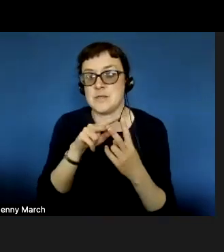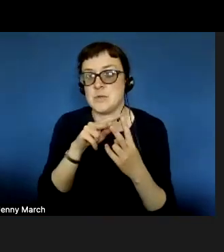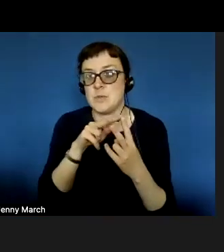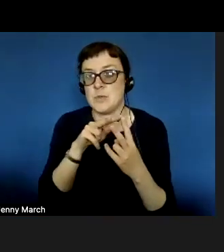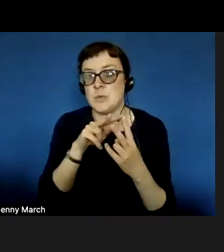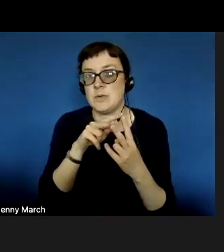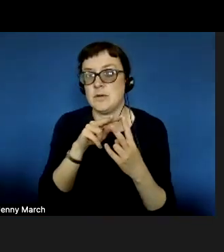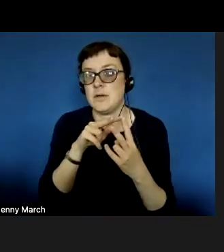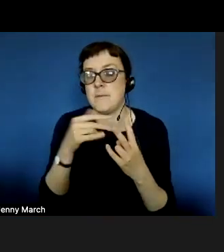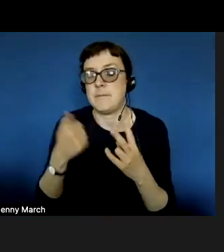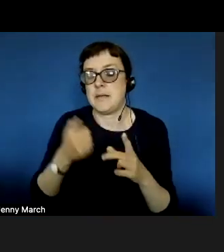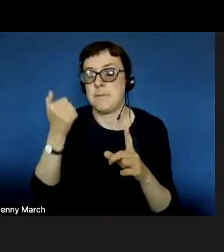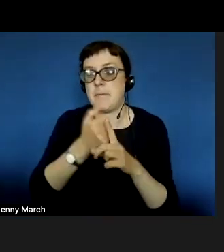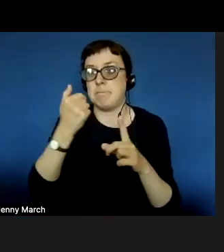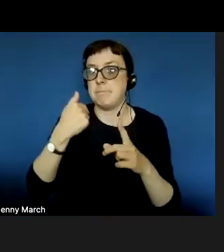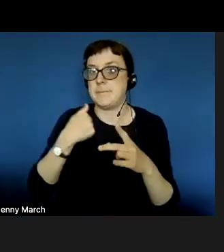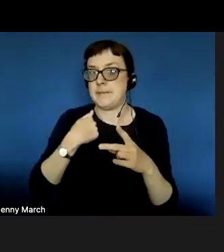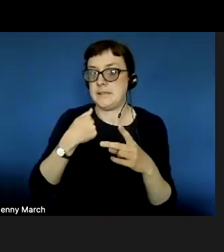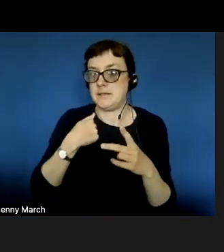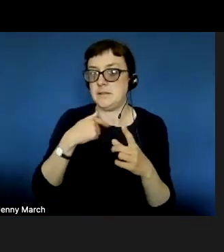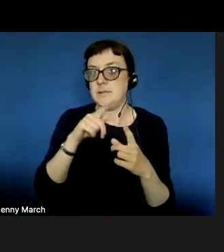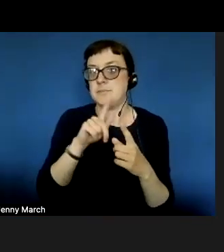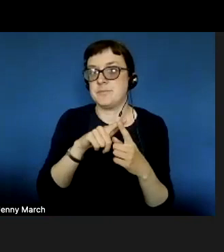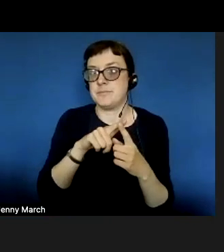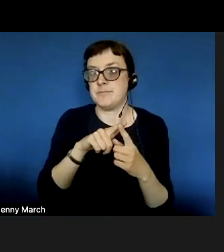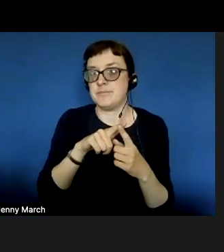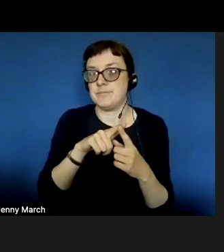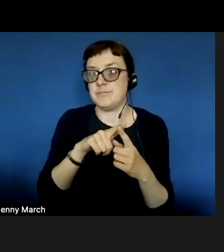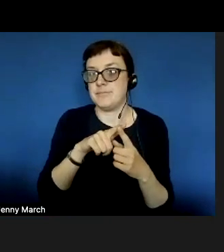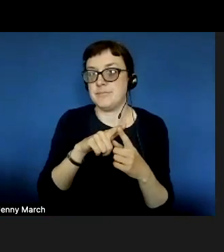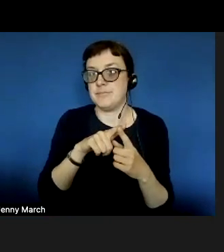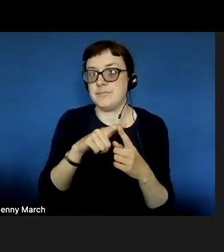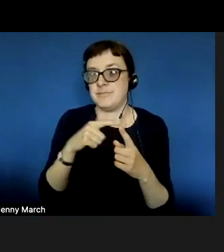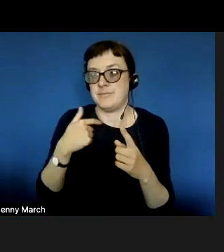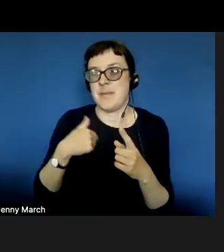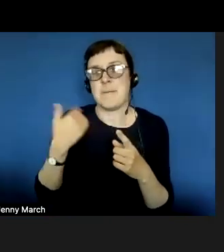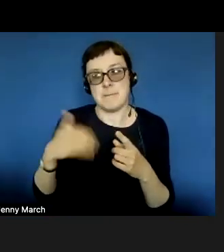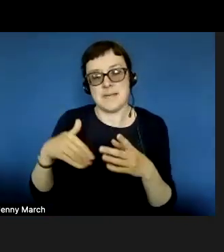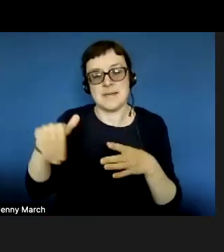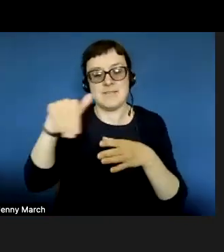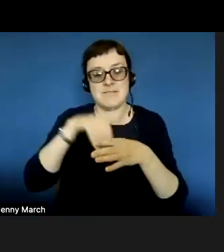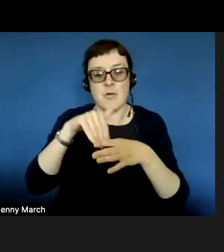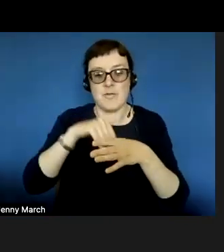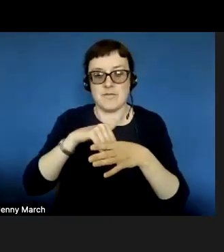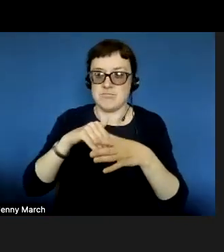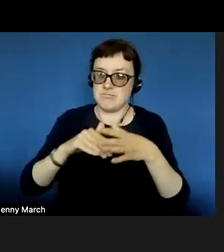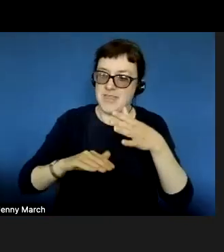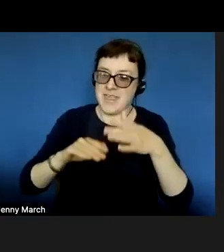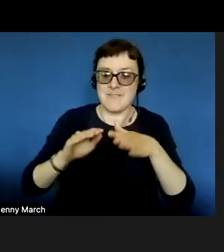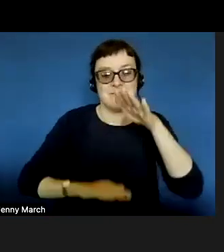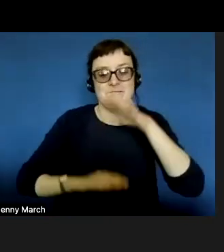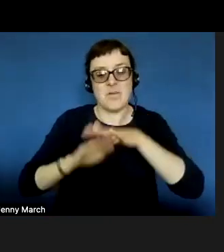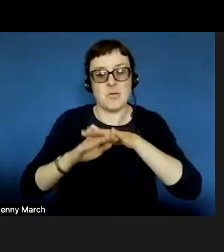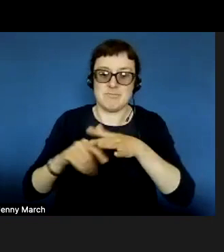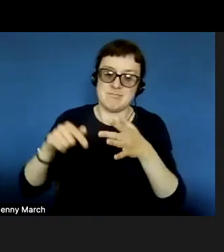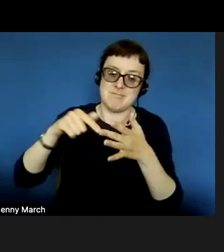that struck me about this talk, because I had the pleasure of being part of the Fuller in Conversation event a few months